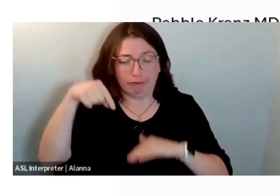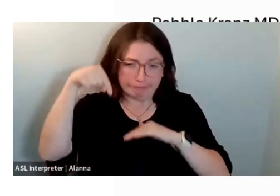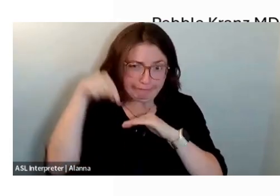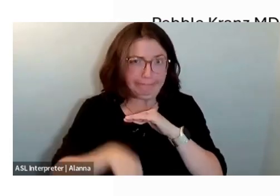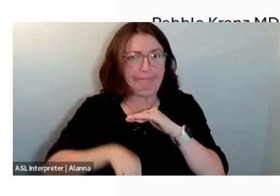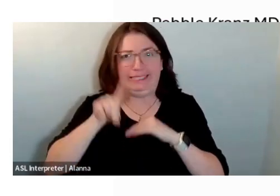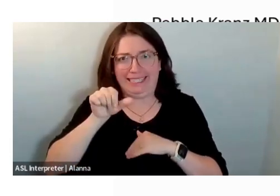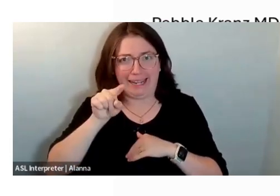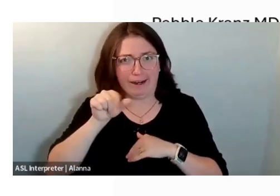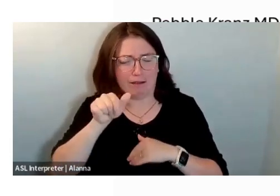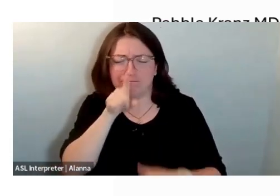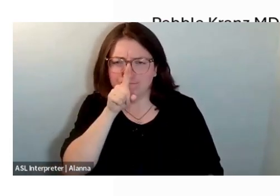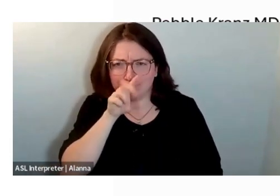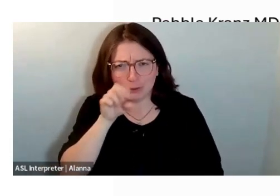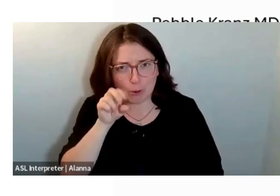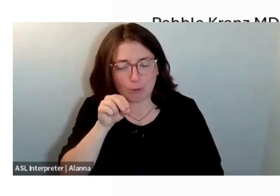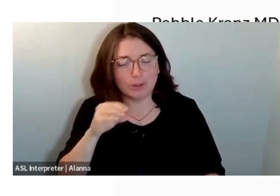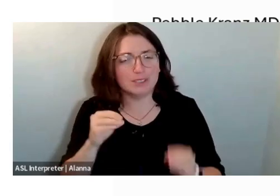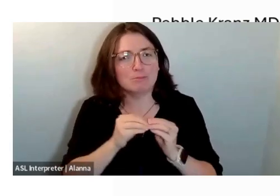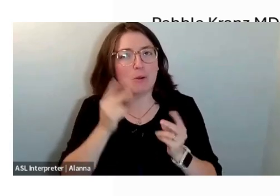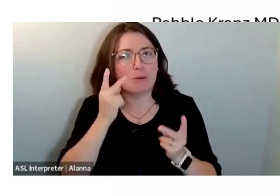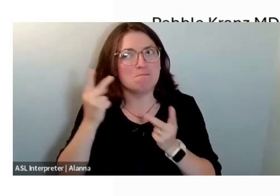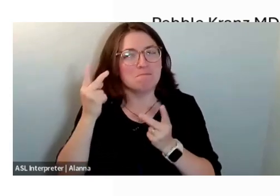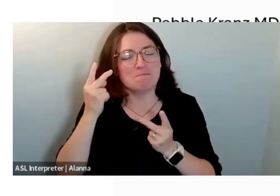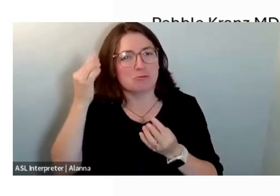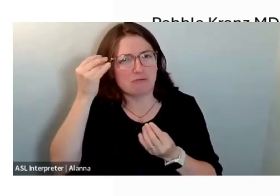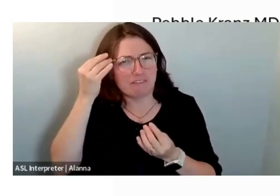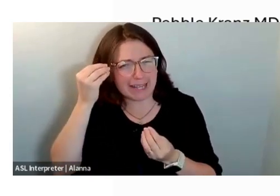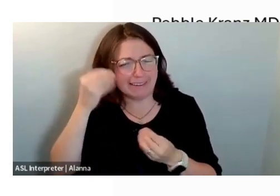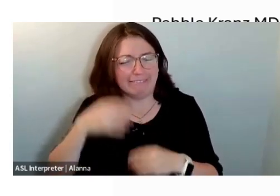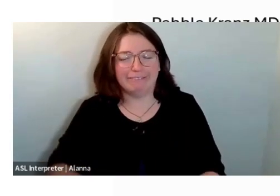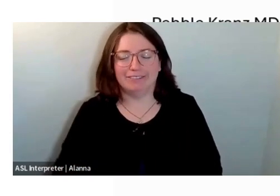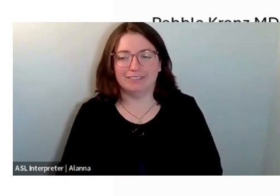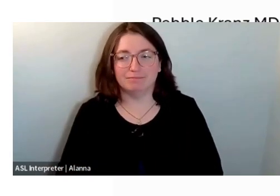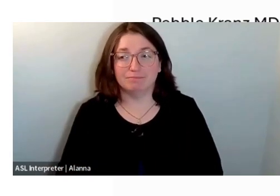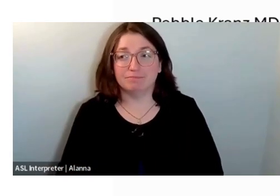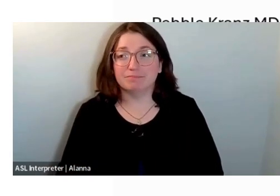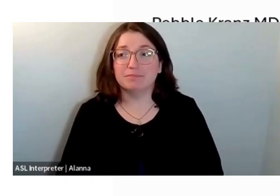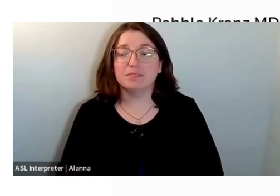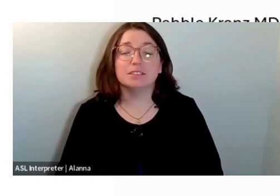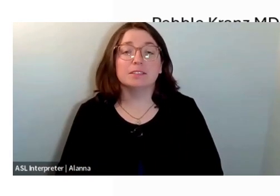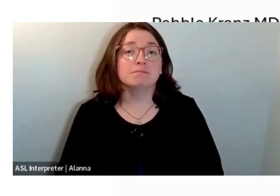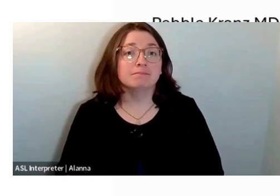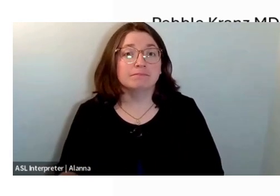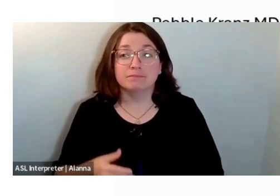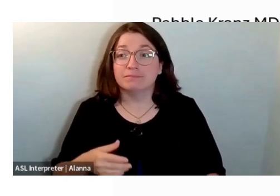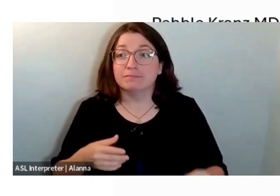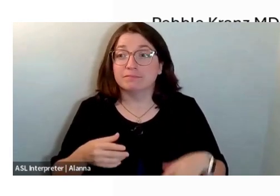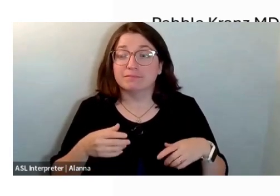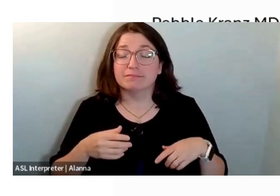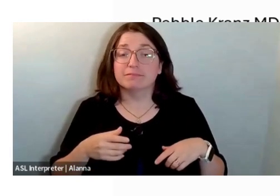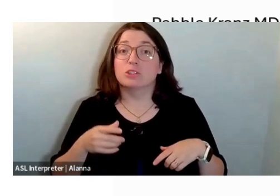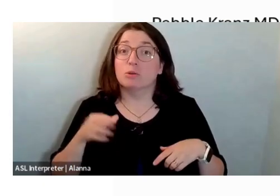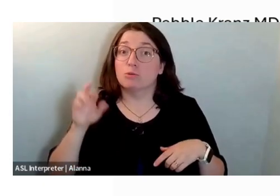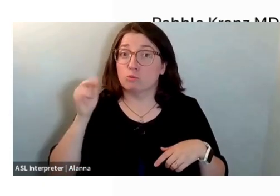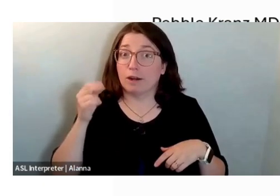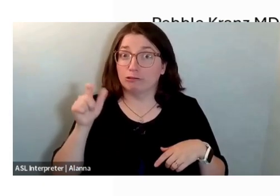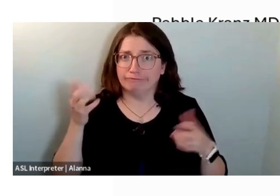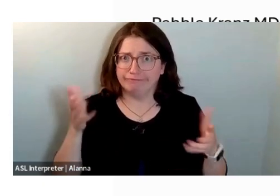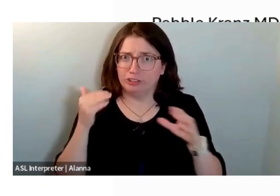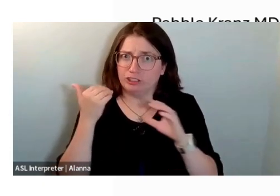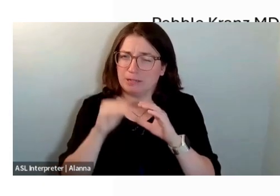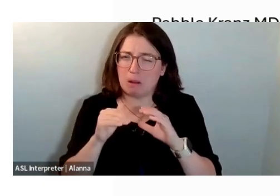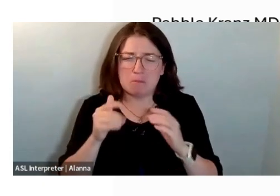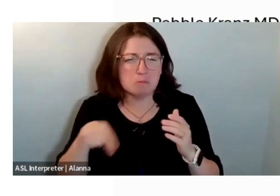reflective. In case you didn't get the note from Rachel, at one point I will